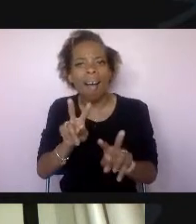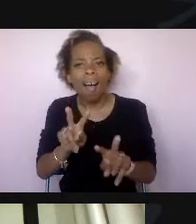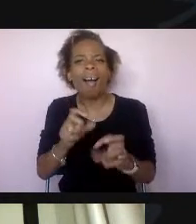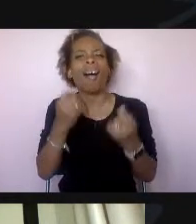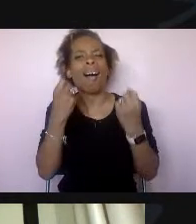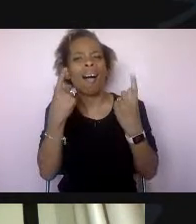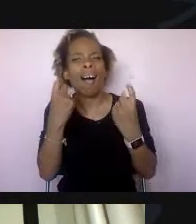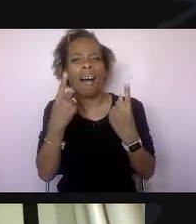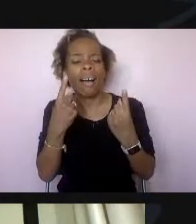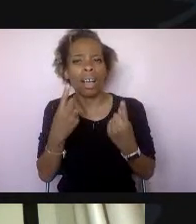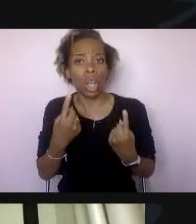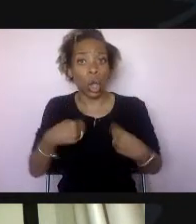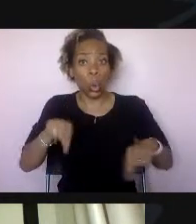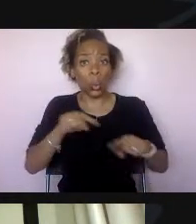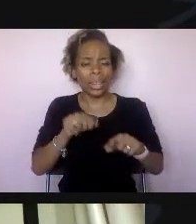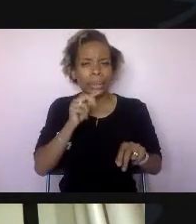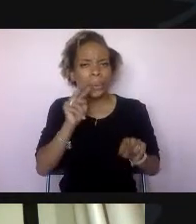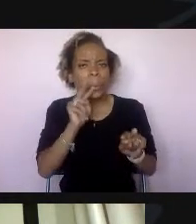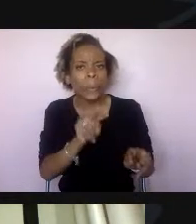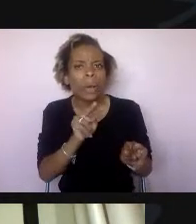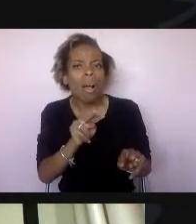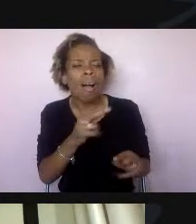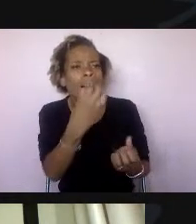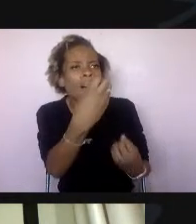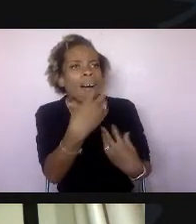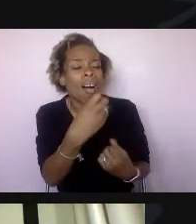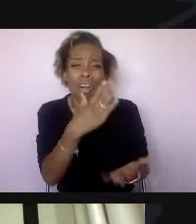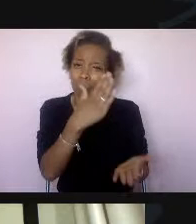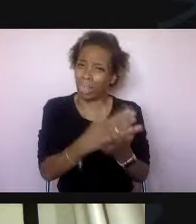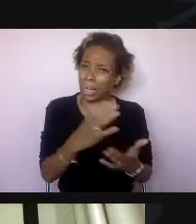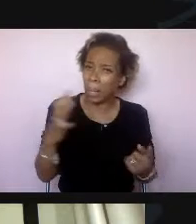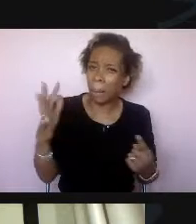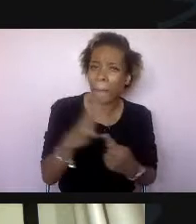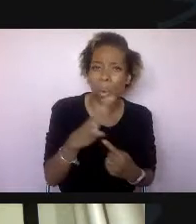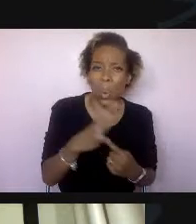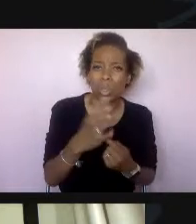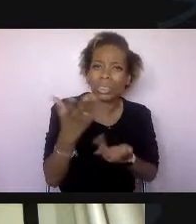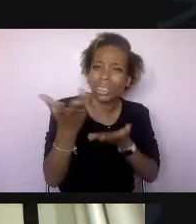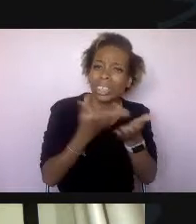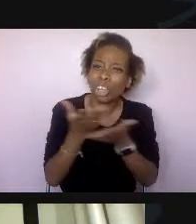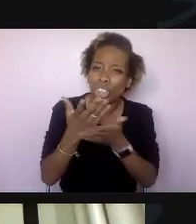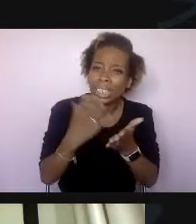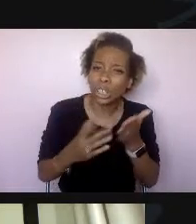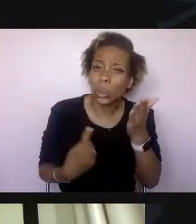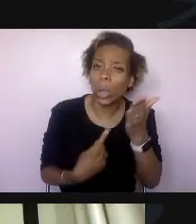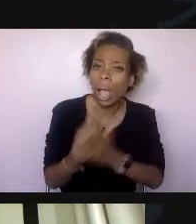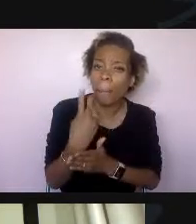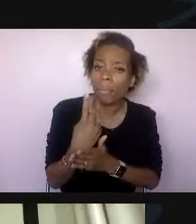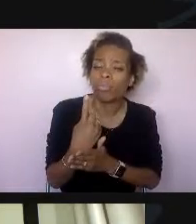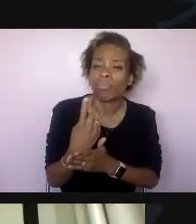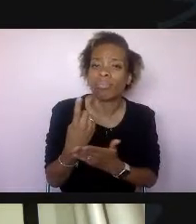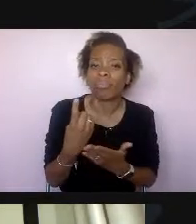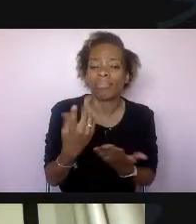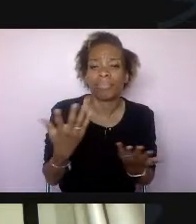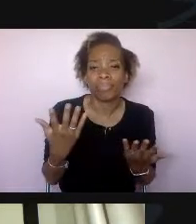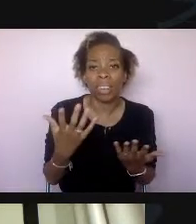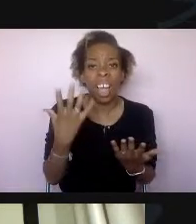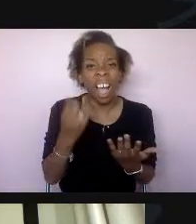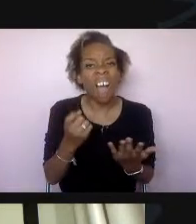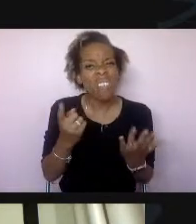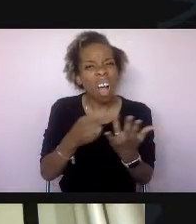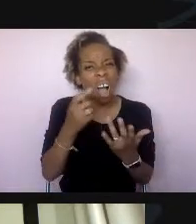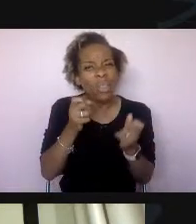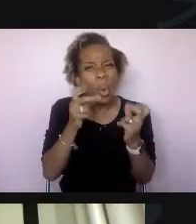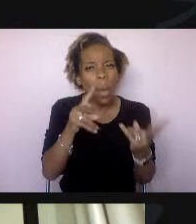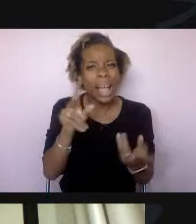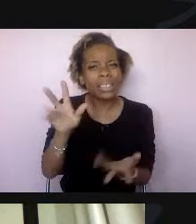we are listening to, who we are talking to, is really important. So there are kind of other ways of getting data than the kind of institutional data, which